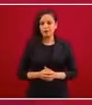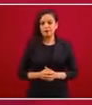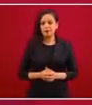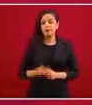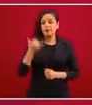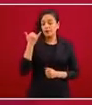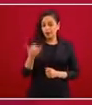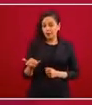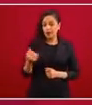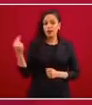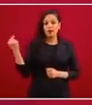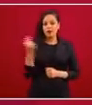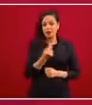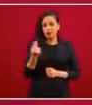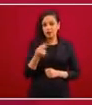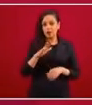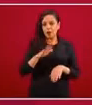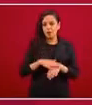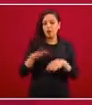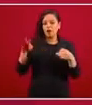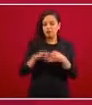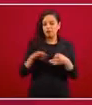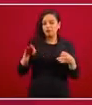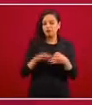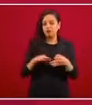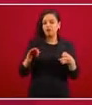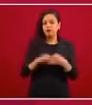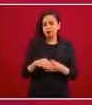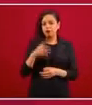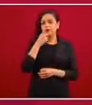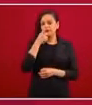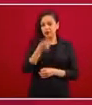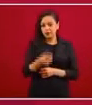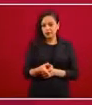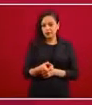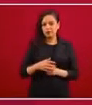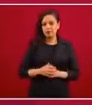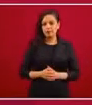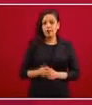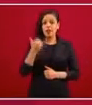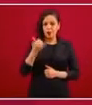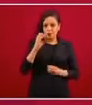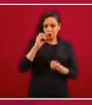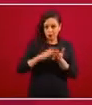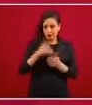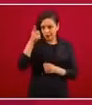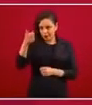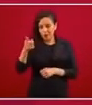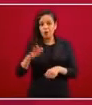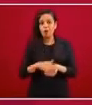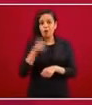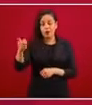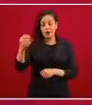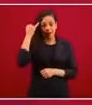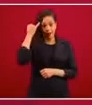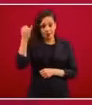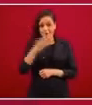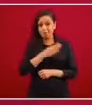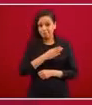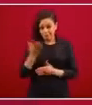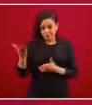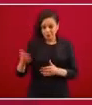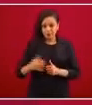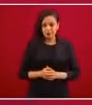also very encouraging for the population, and it will allow us to reiterate, and I have been saying this, and thank you for the